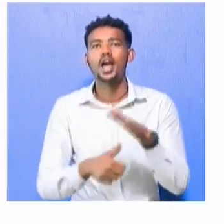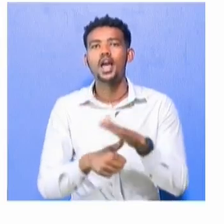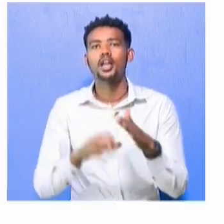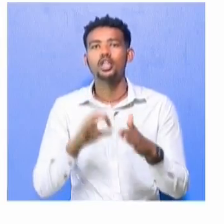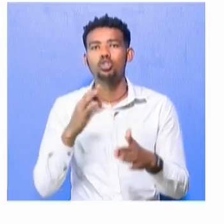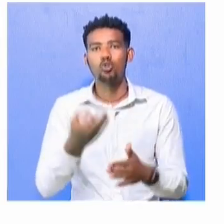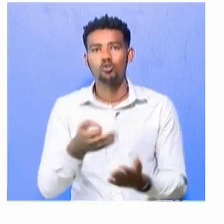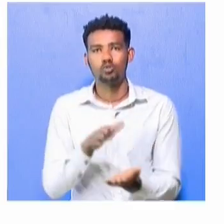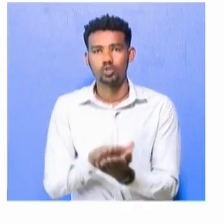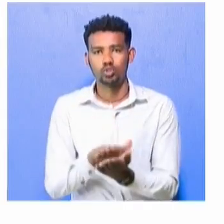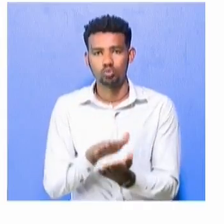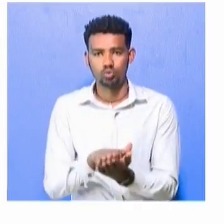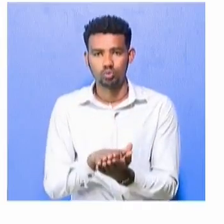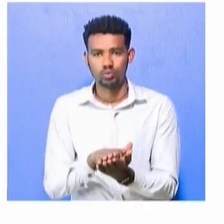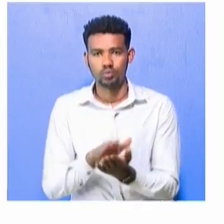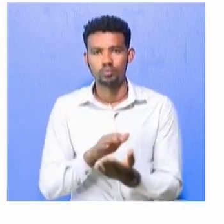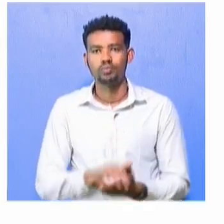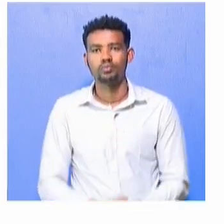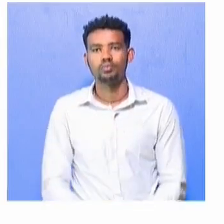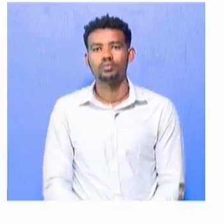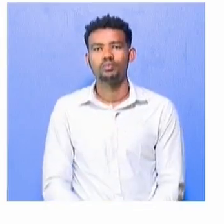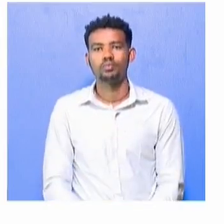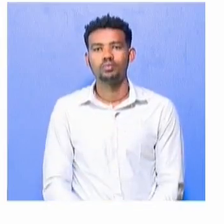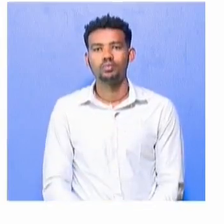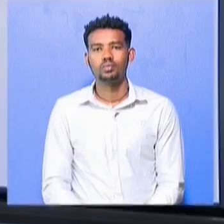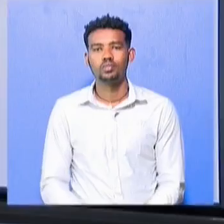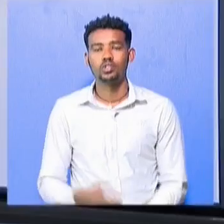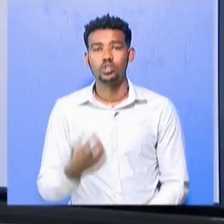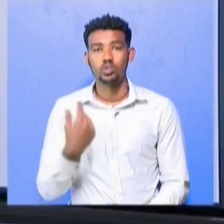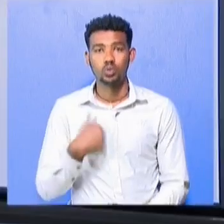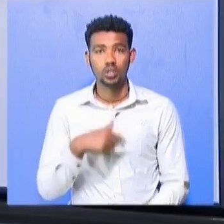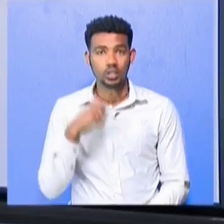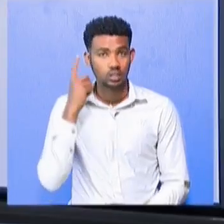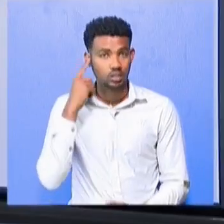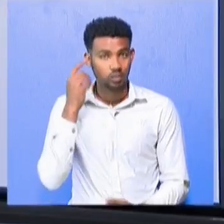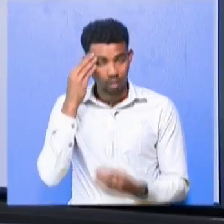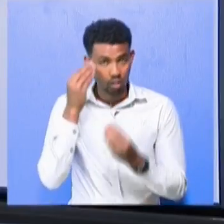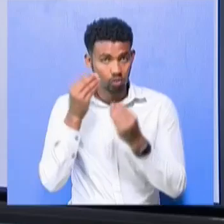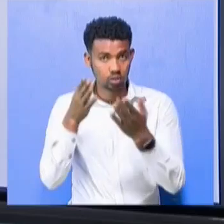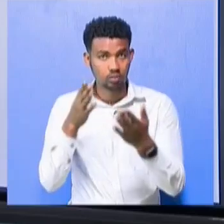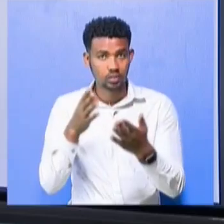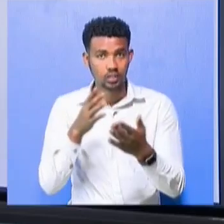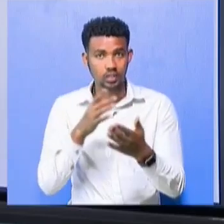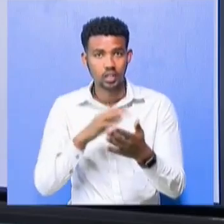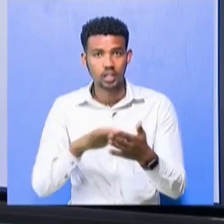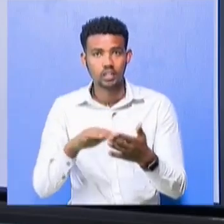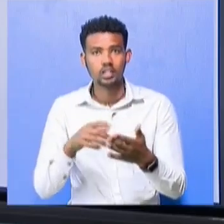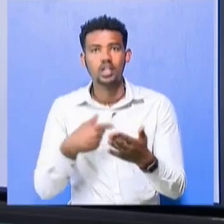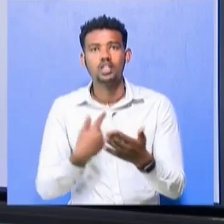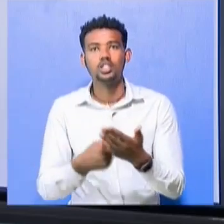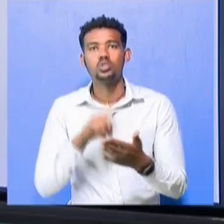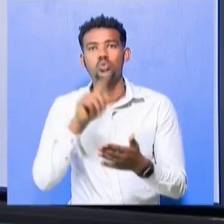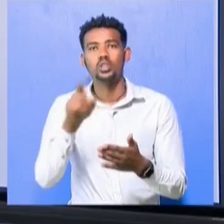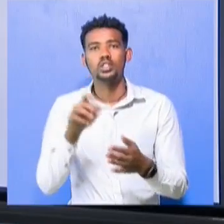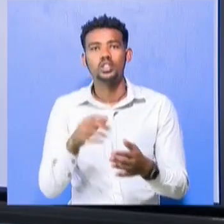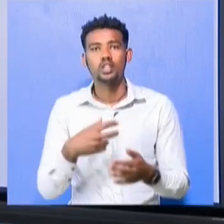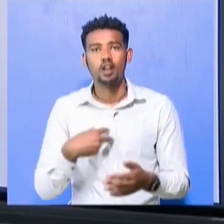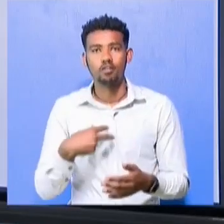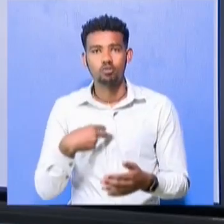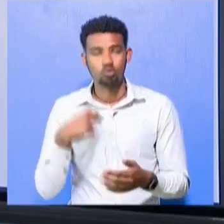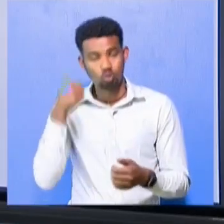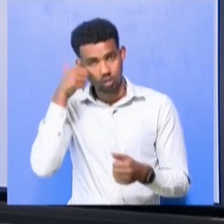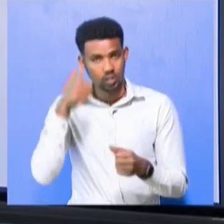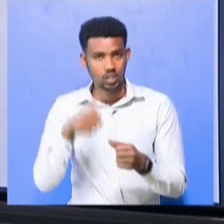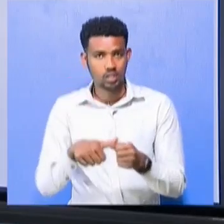Don't forget that in my listening or in the listening announcement text, this question has to be considered. You are welcome